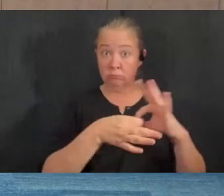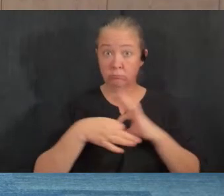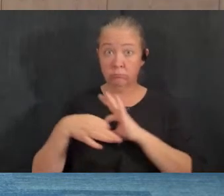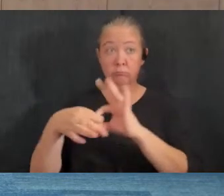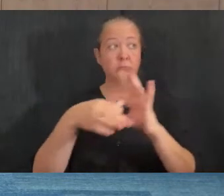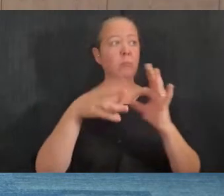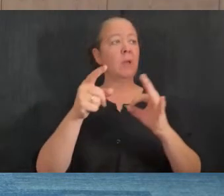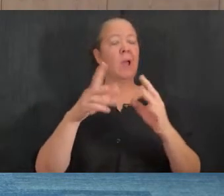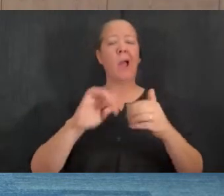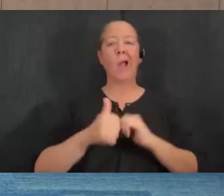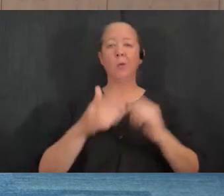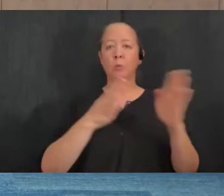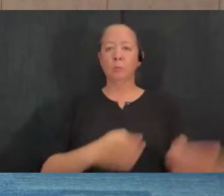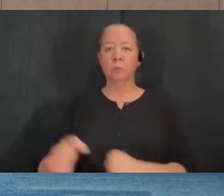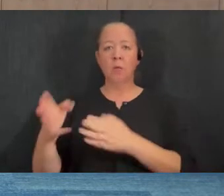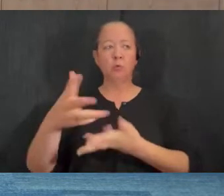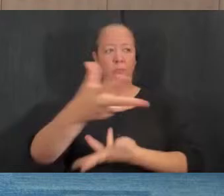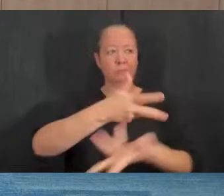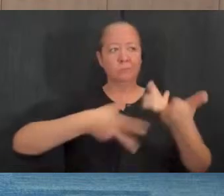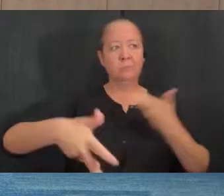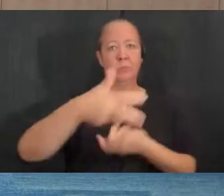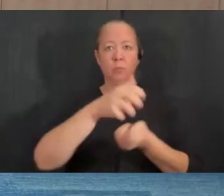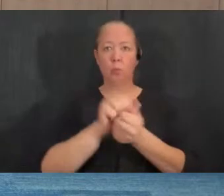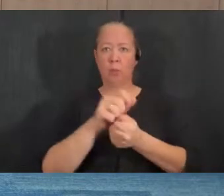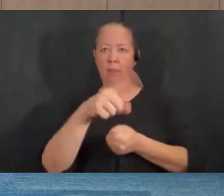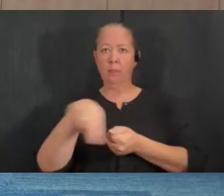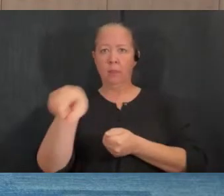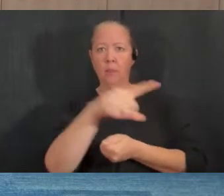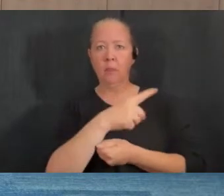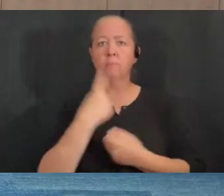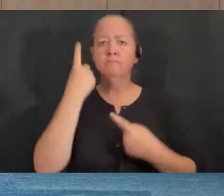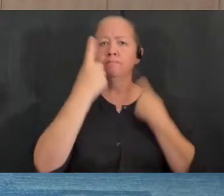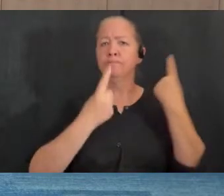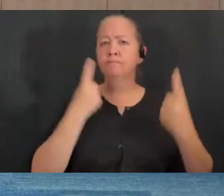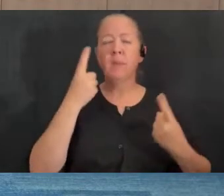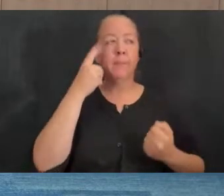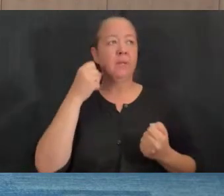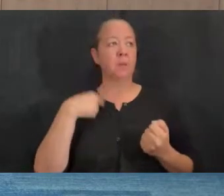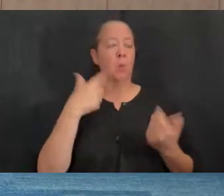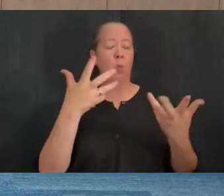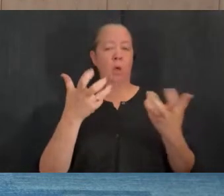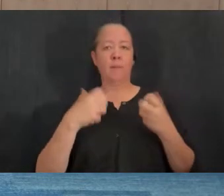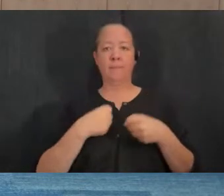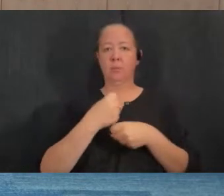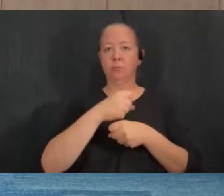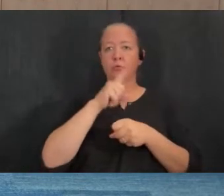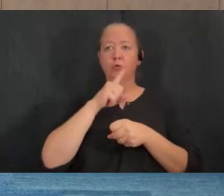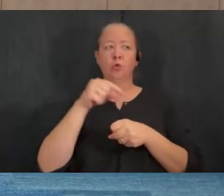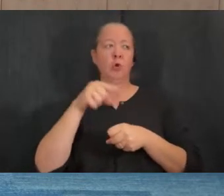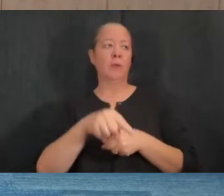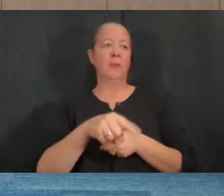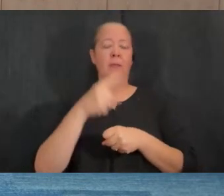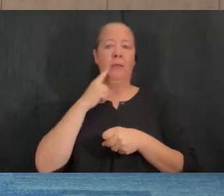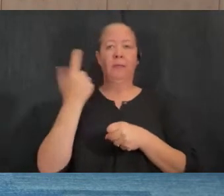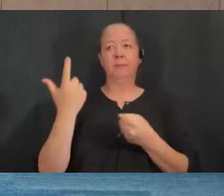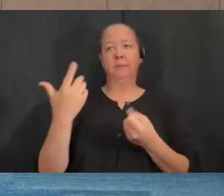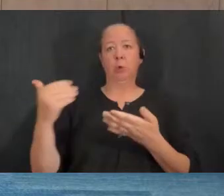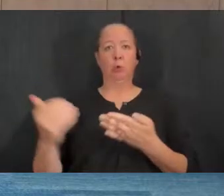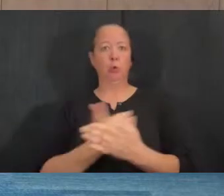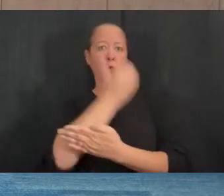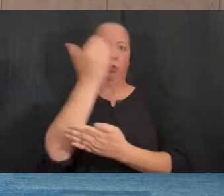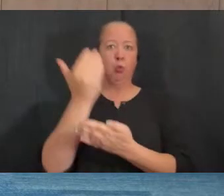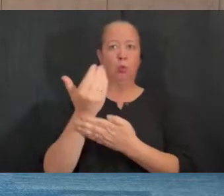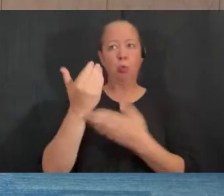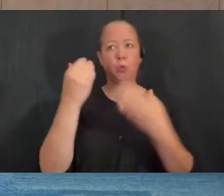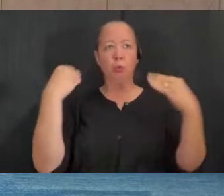to sort of engage with them, because I want to make sure that this bright, shiny new thing doesn't sort of overshadow the folks that are already there and have